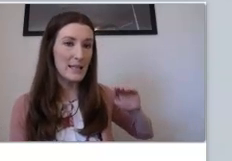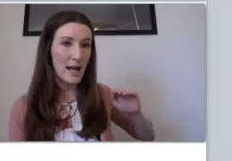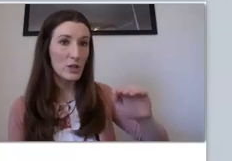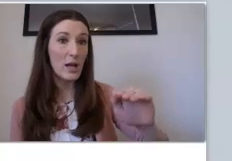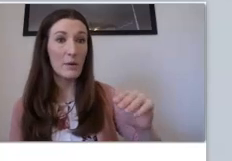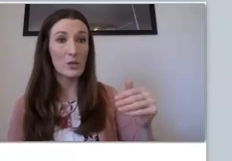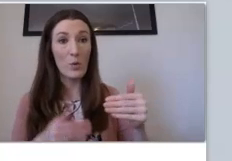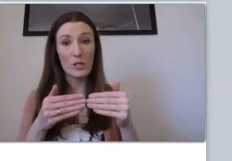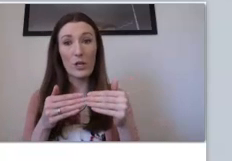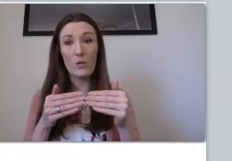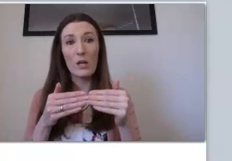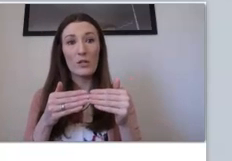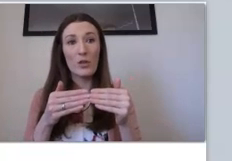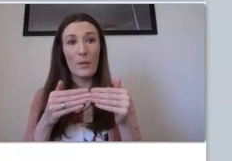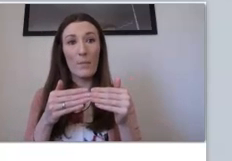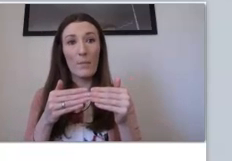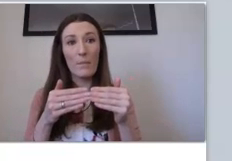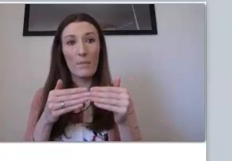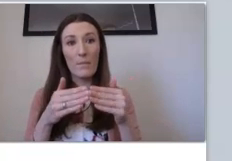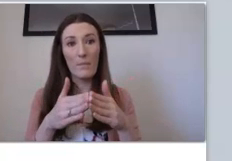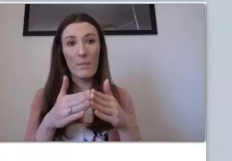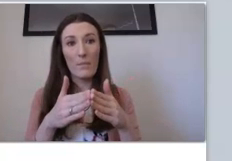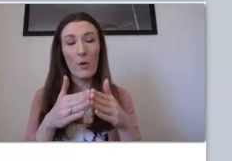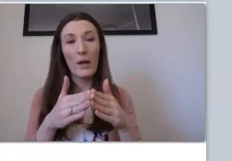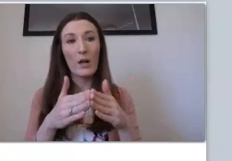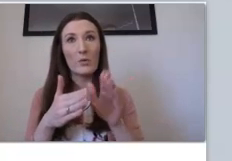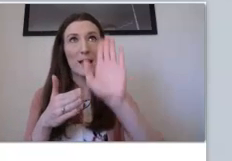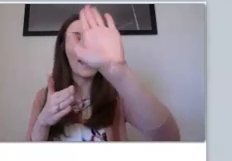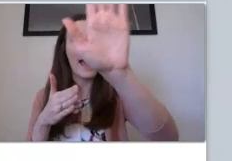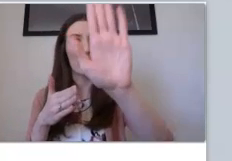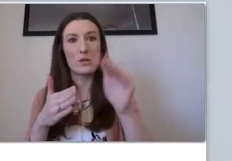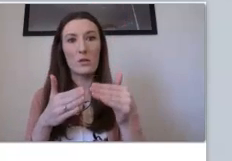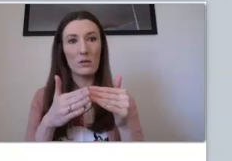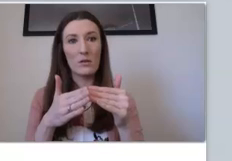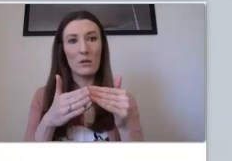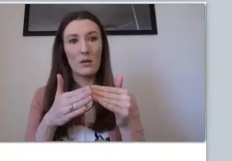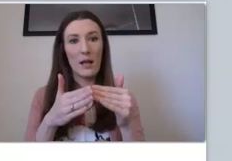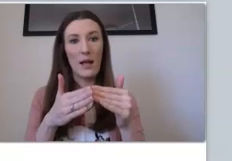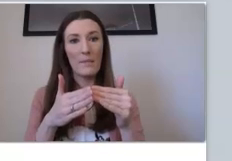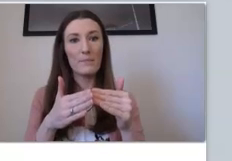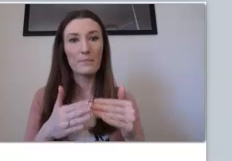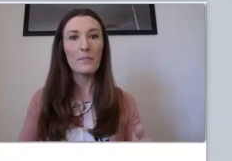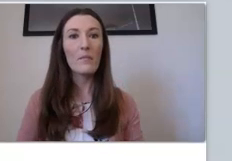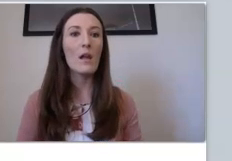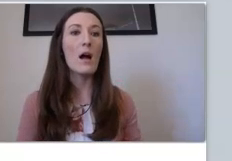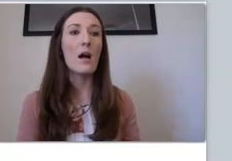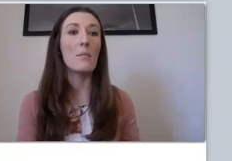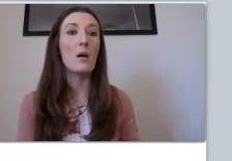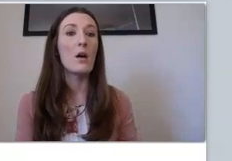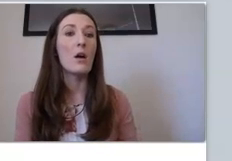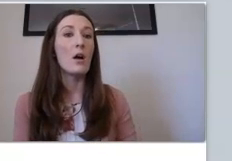dent is actually coming towards you, so the point goes out. Okay.